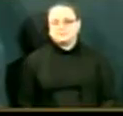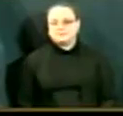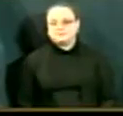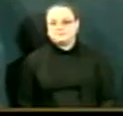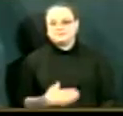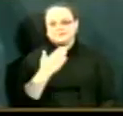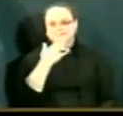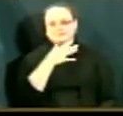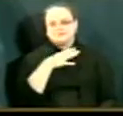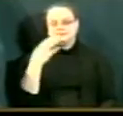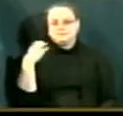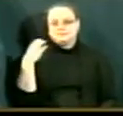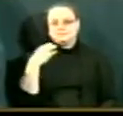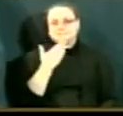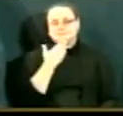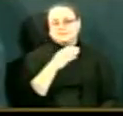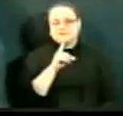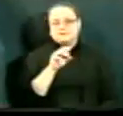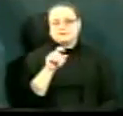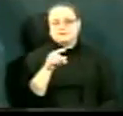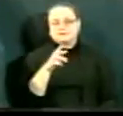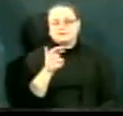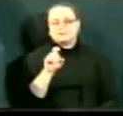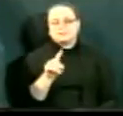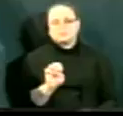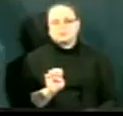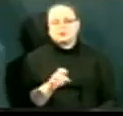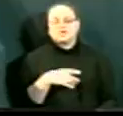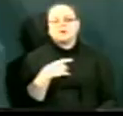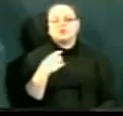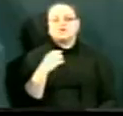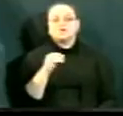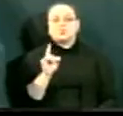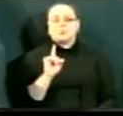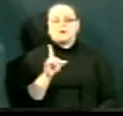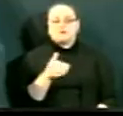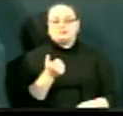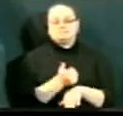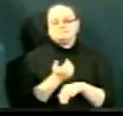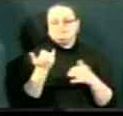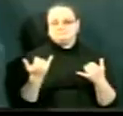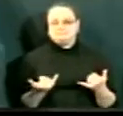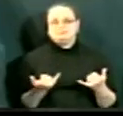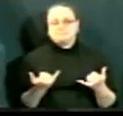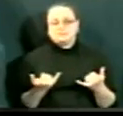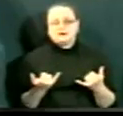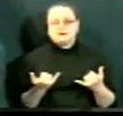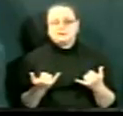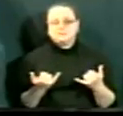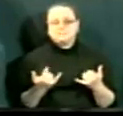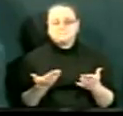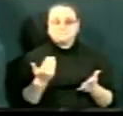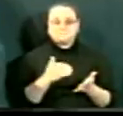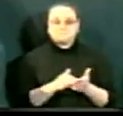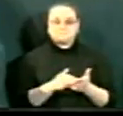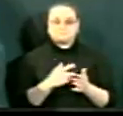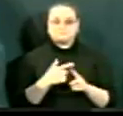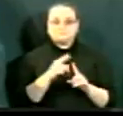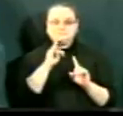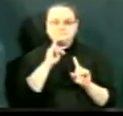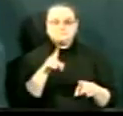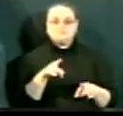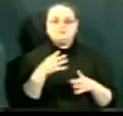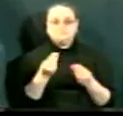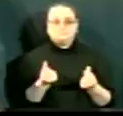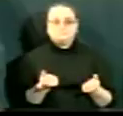Thank you, Madam Chair. Thank you, Ms. Dethridge. So where we stand right now is again, from the outcome of this resolution,